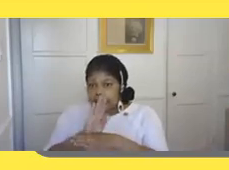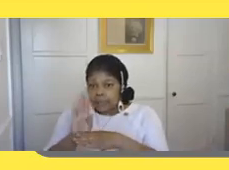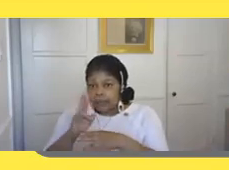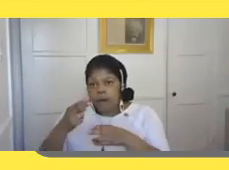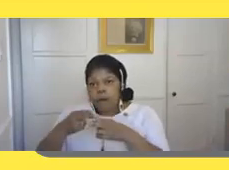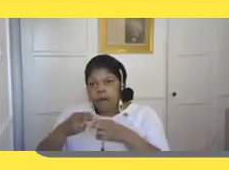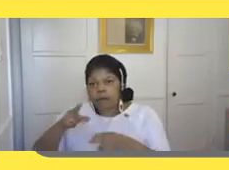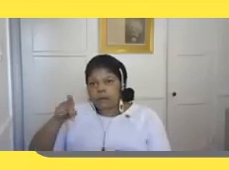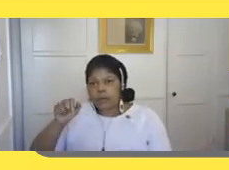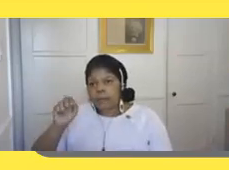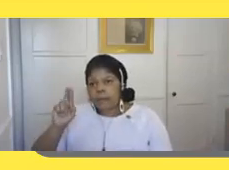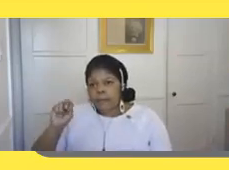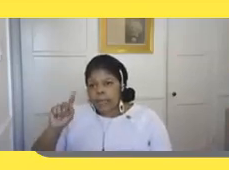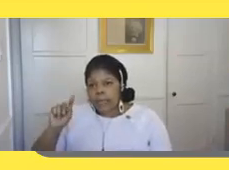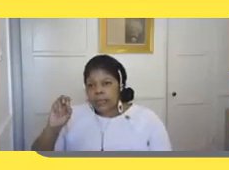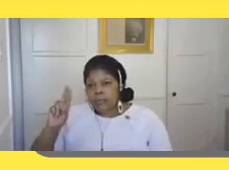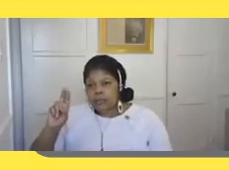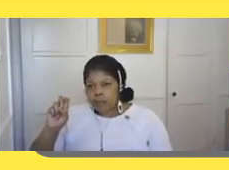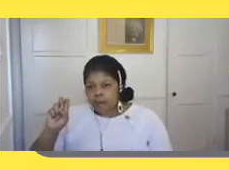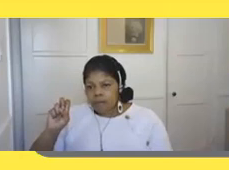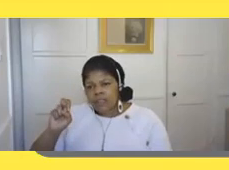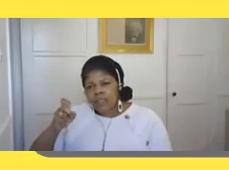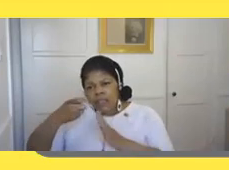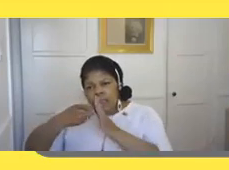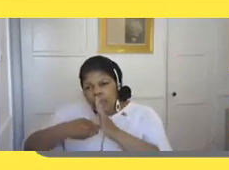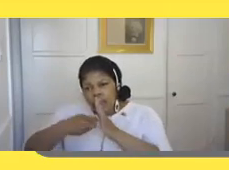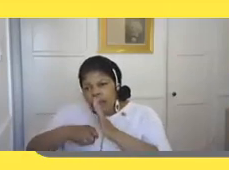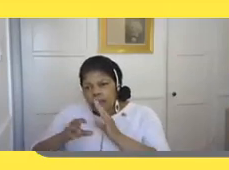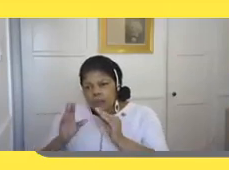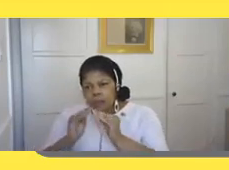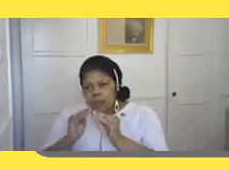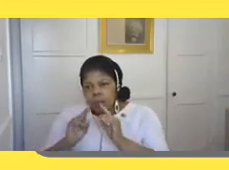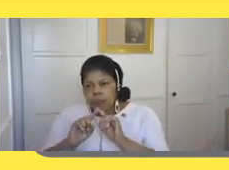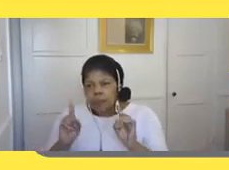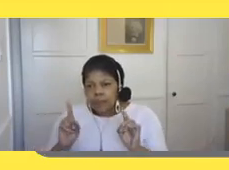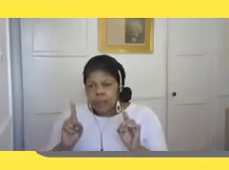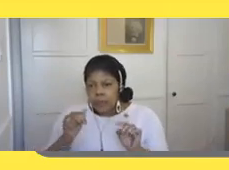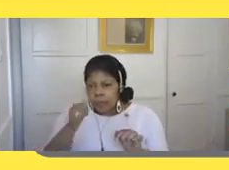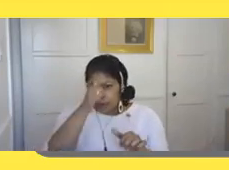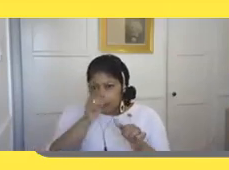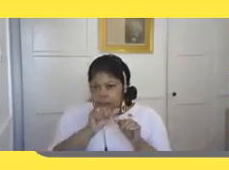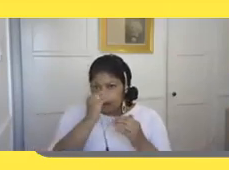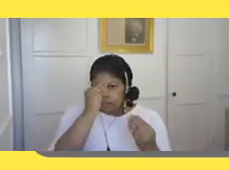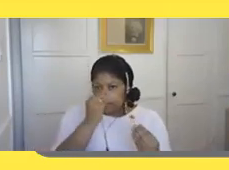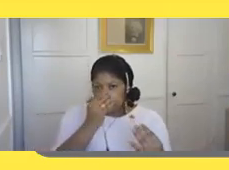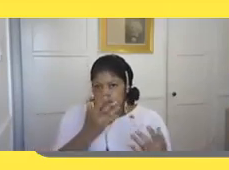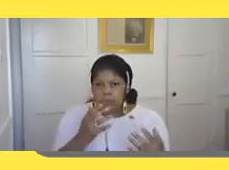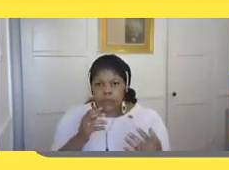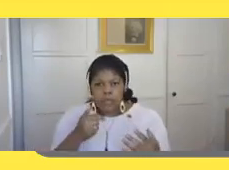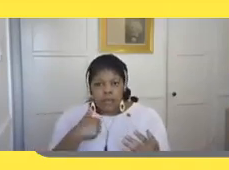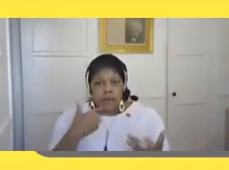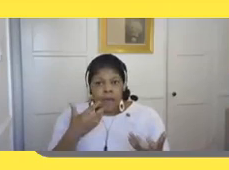It's an additional cost, but again, I used the example early on, if I wanted to print a